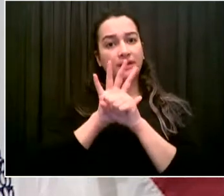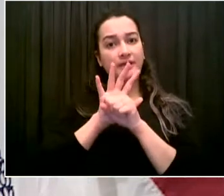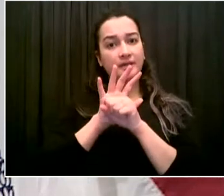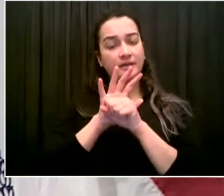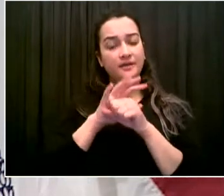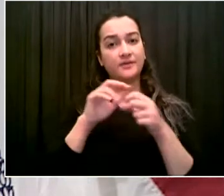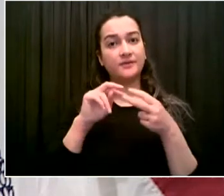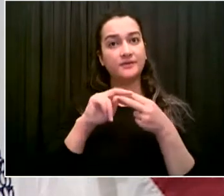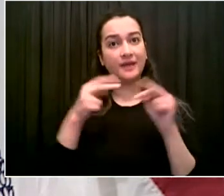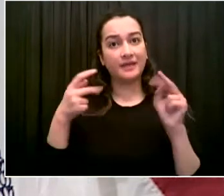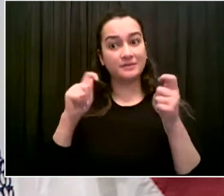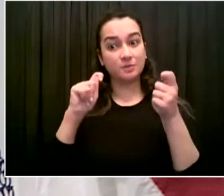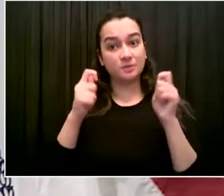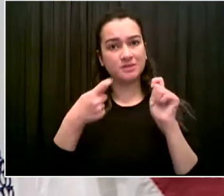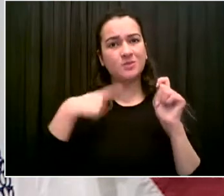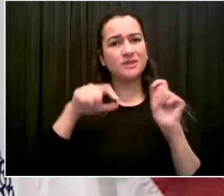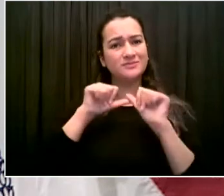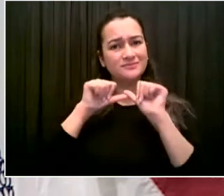Varma.